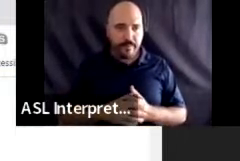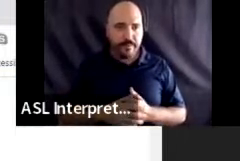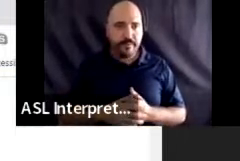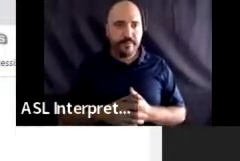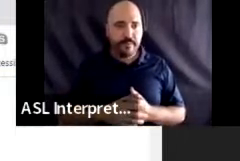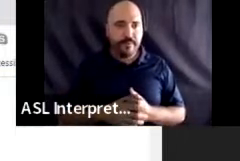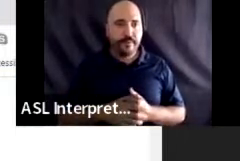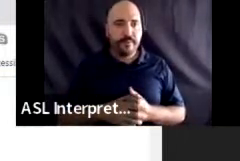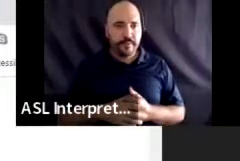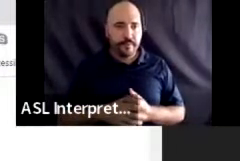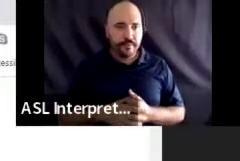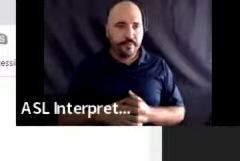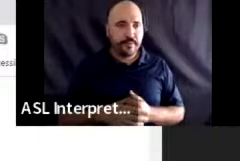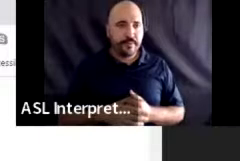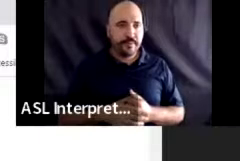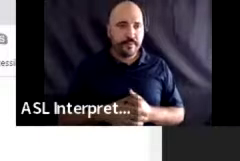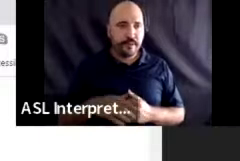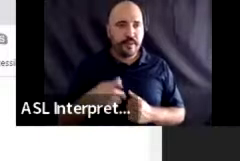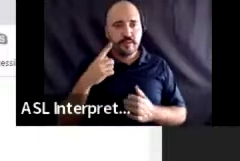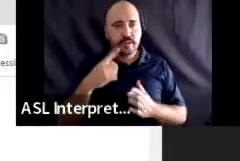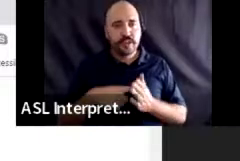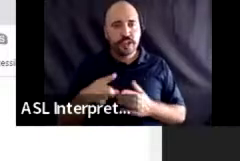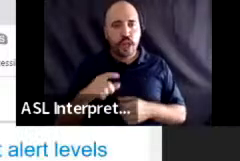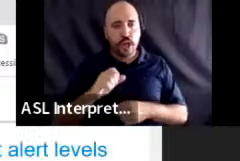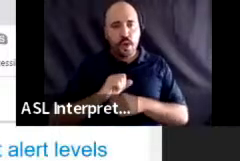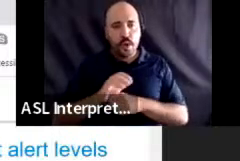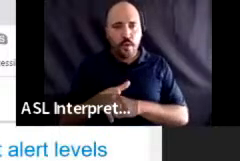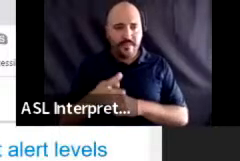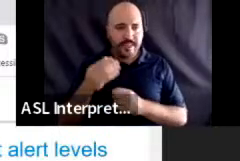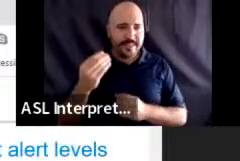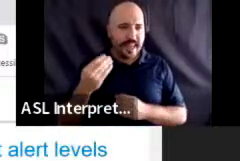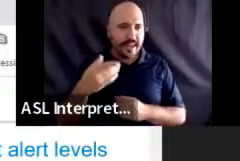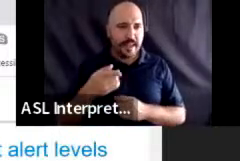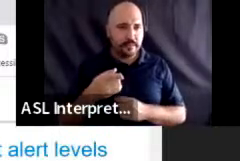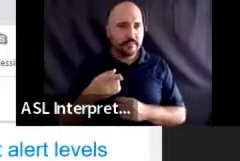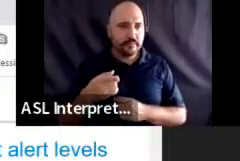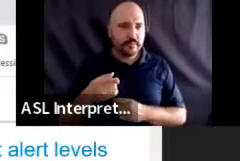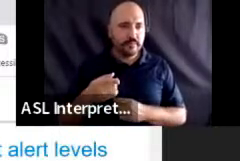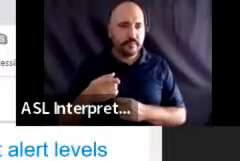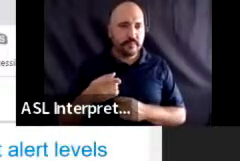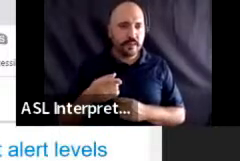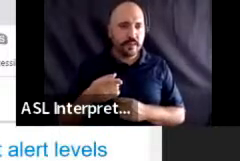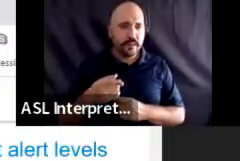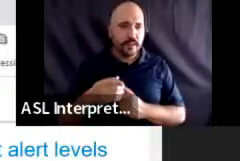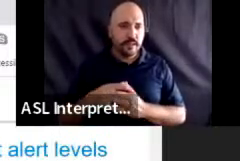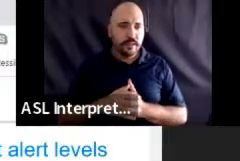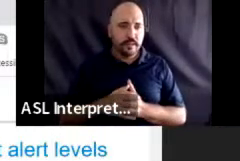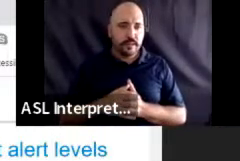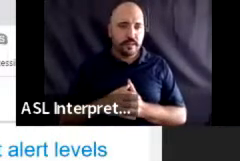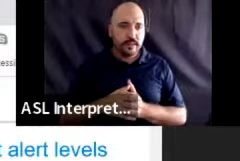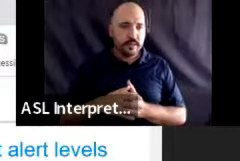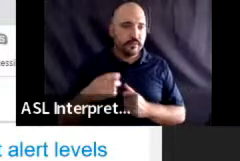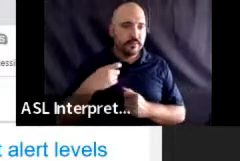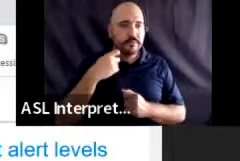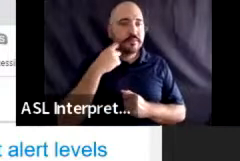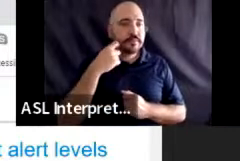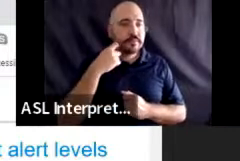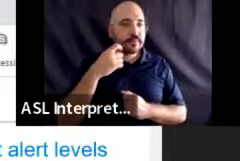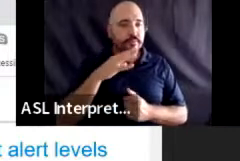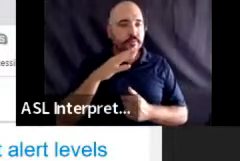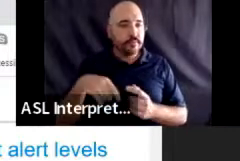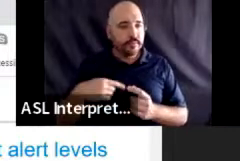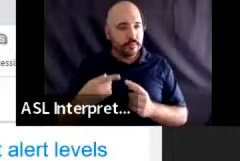Link every. Let's check out the COVID data since COVID-19 we latest data. looked at that very recently when we're talking about